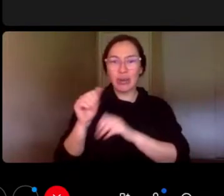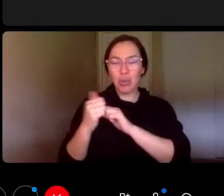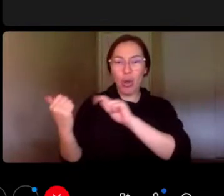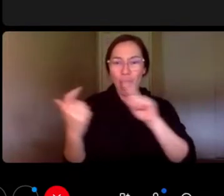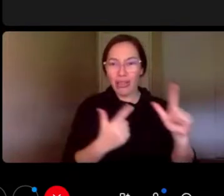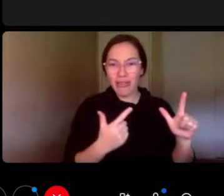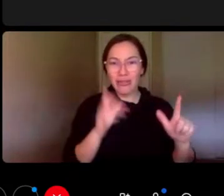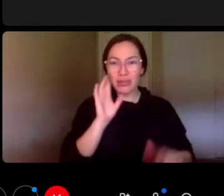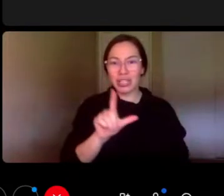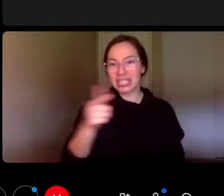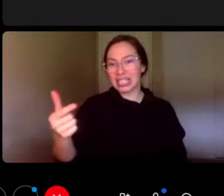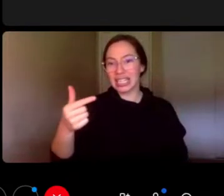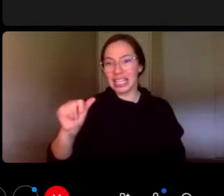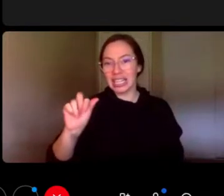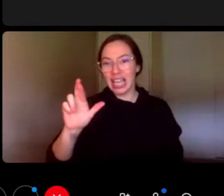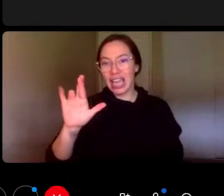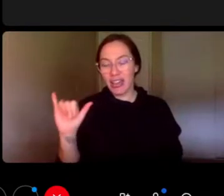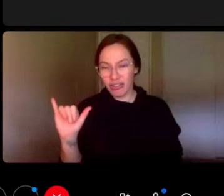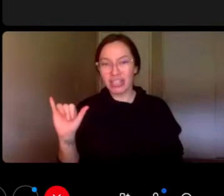And I'll turn it over to Gary,